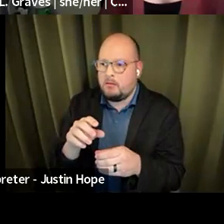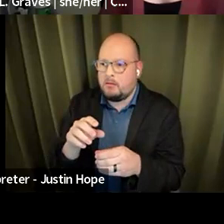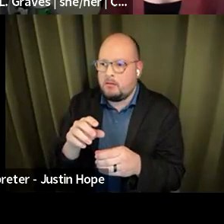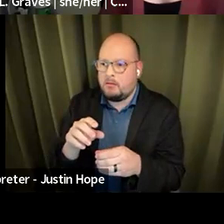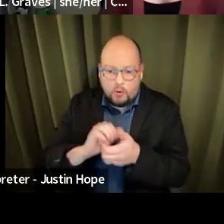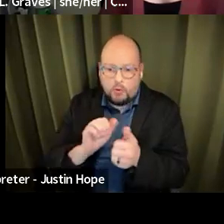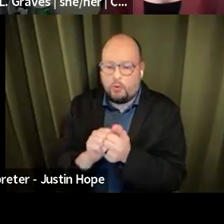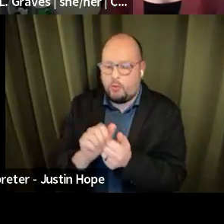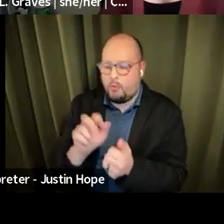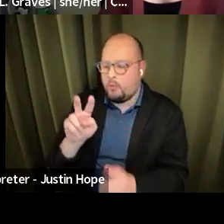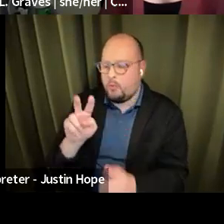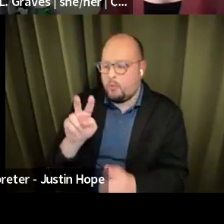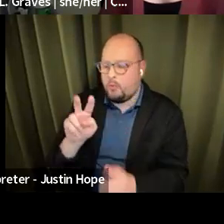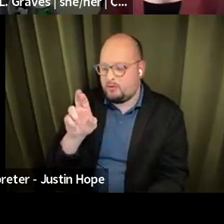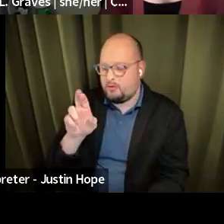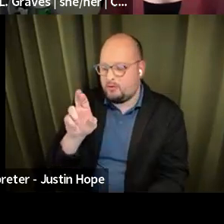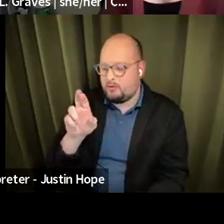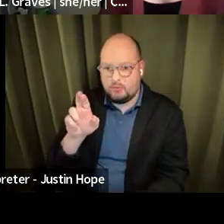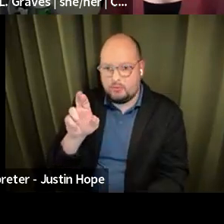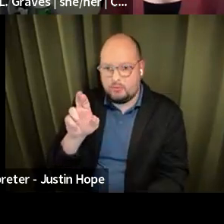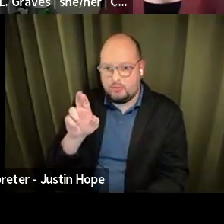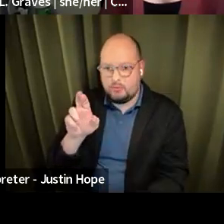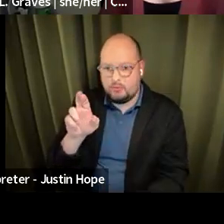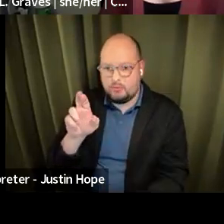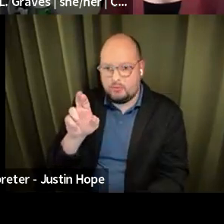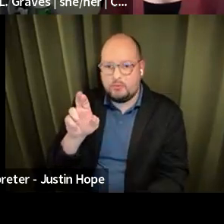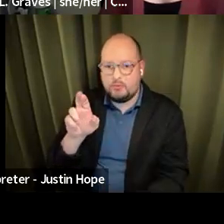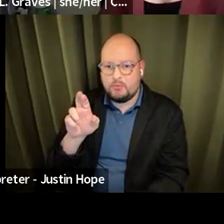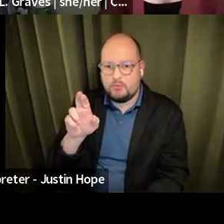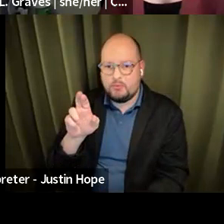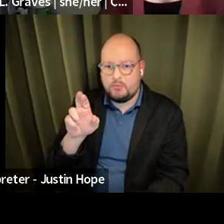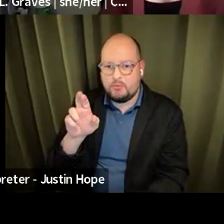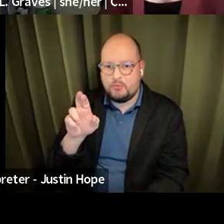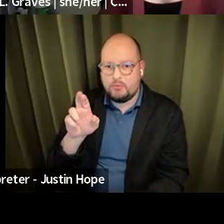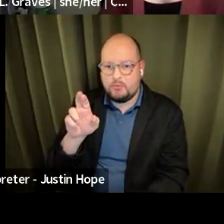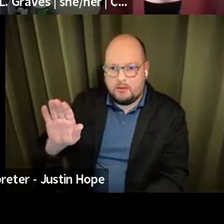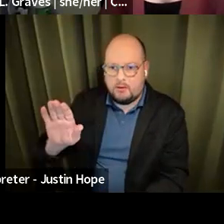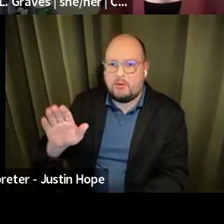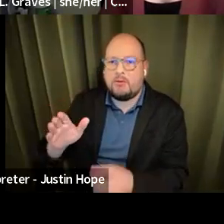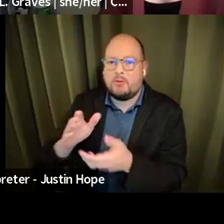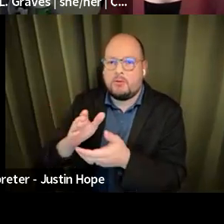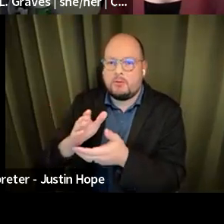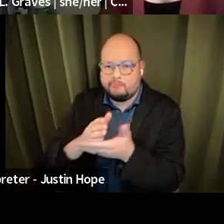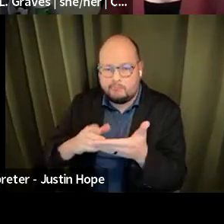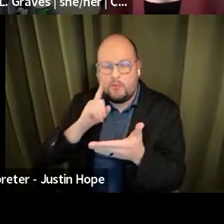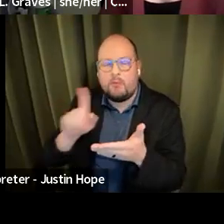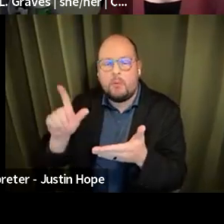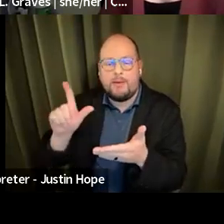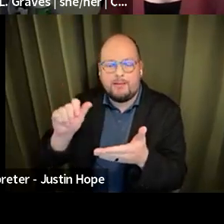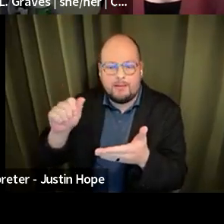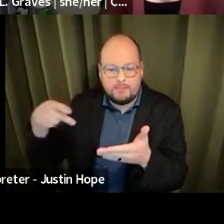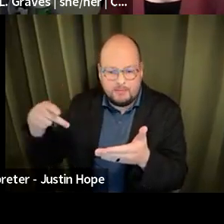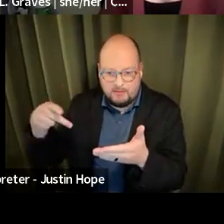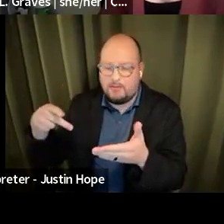have a very comprehensive part on language access plan within the cultural competency